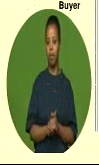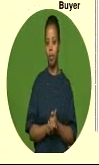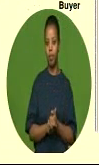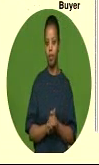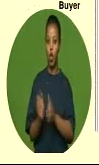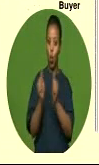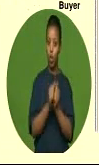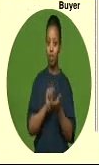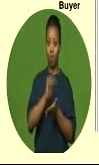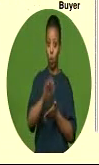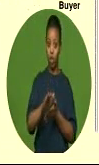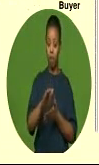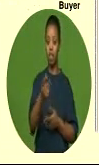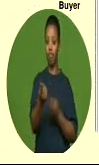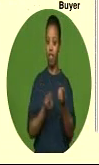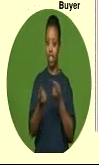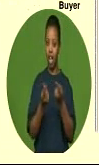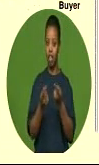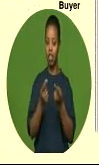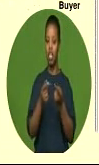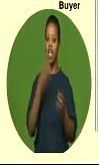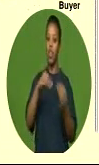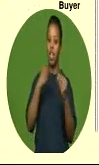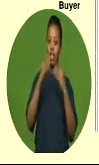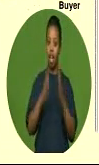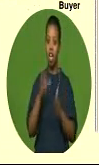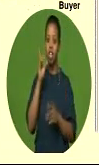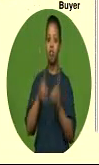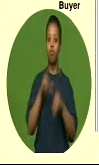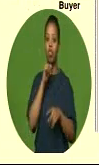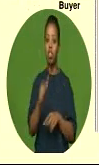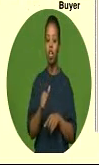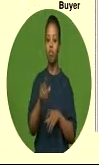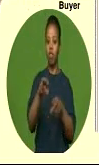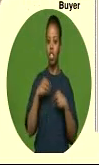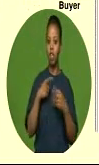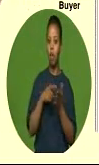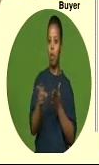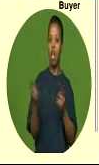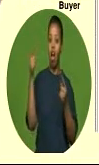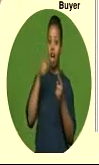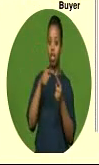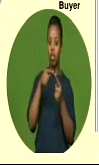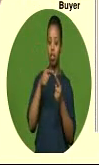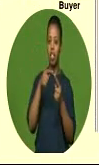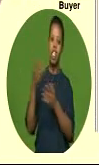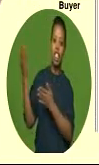With consignment sales, the seller does not receive payment until the